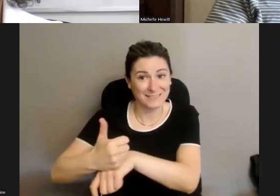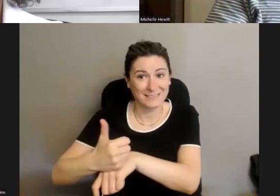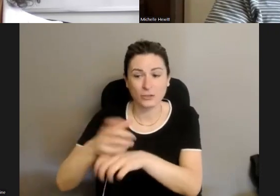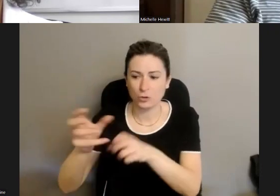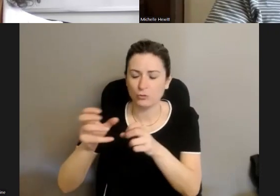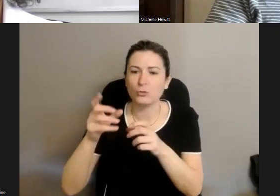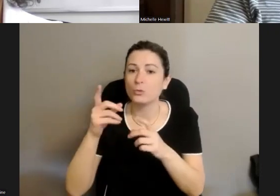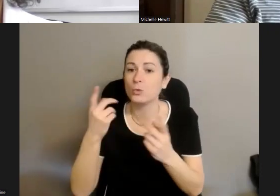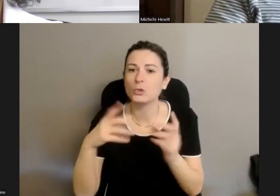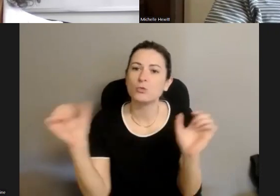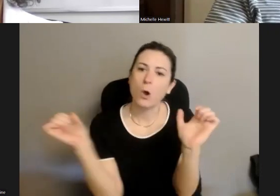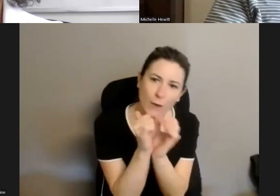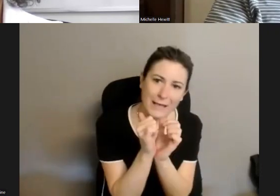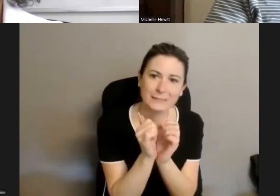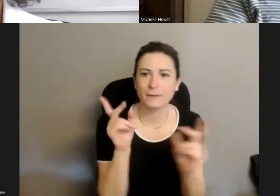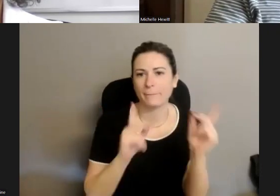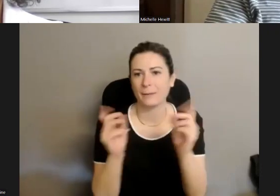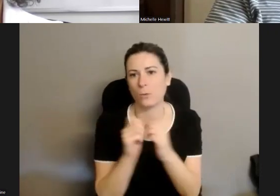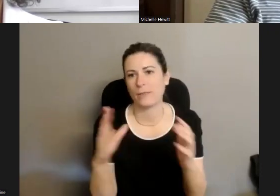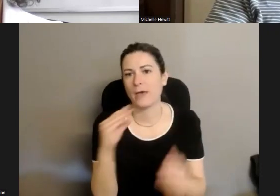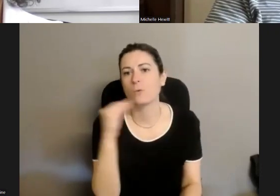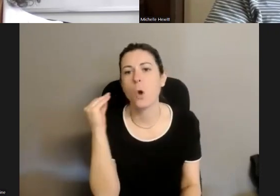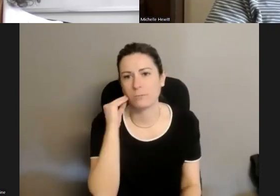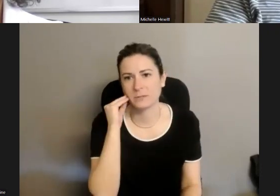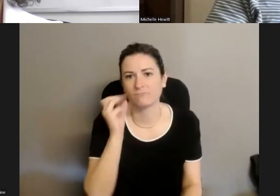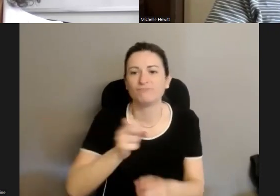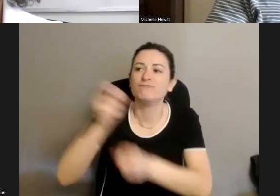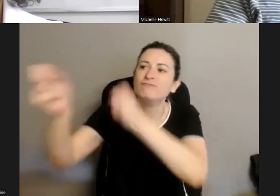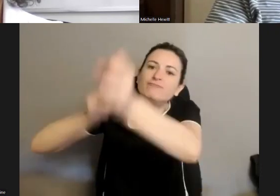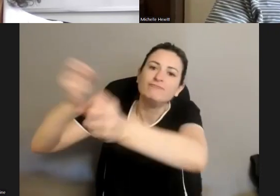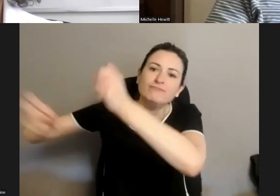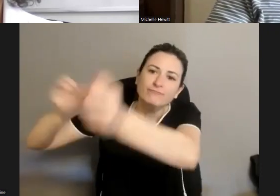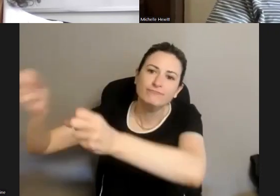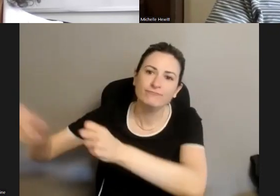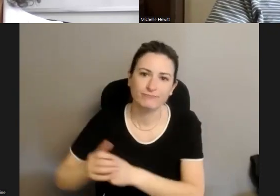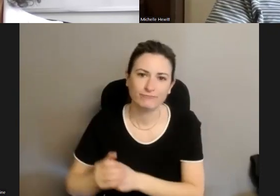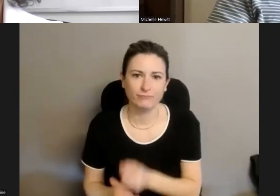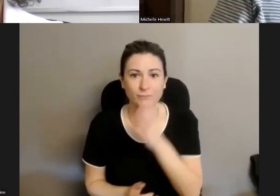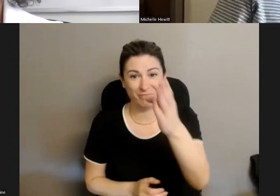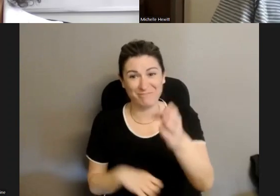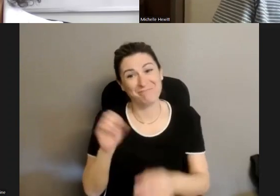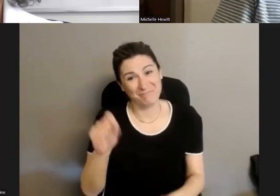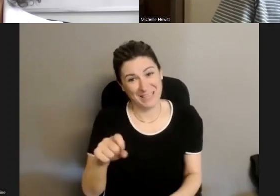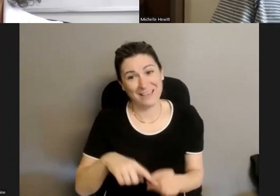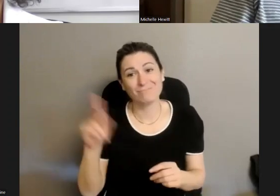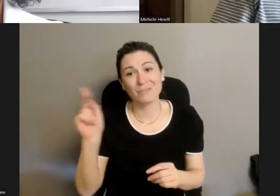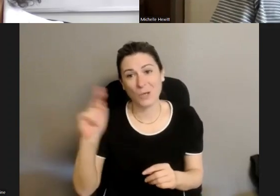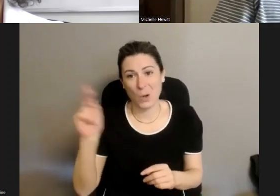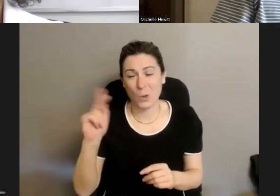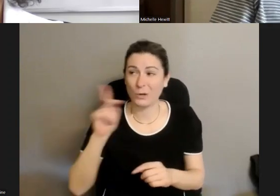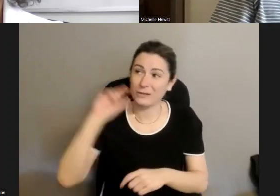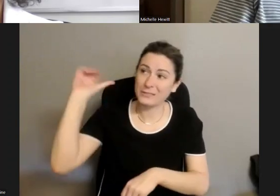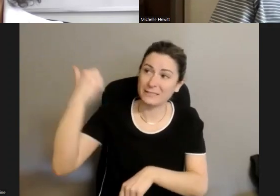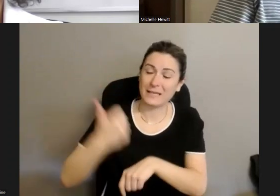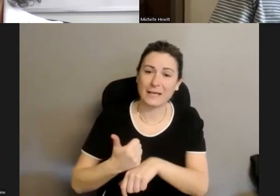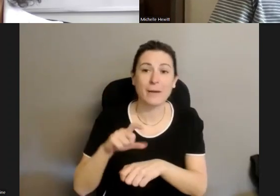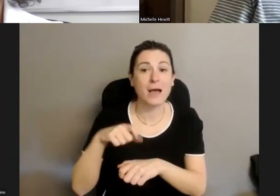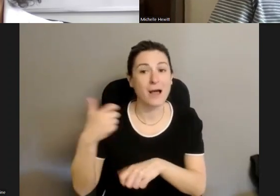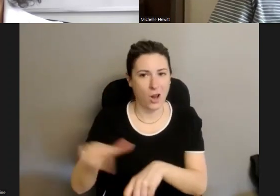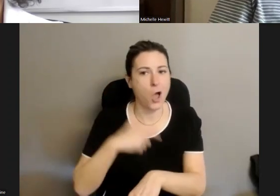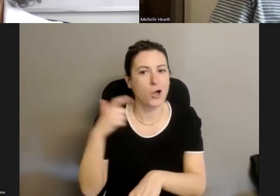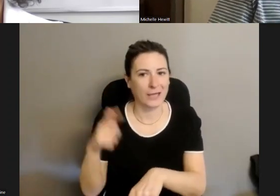a mega long-term care facility in Colwood that, again, and I'd need another